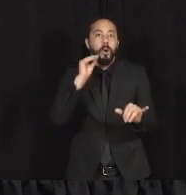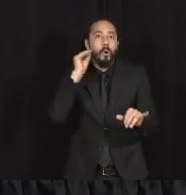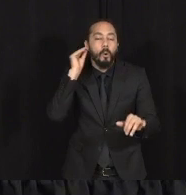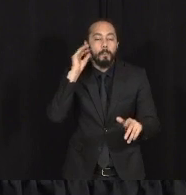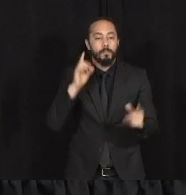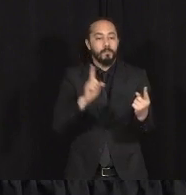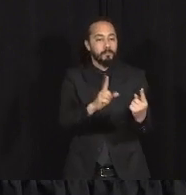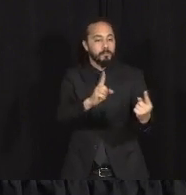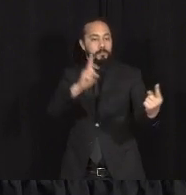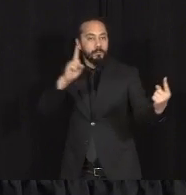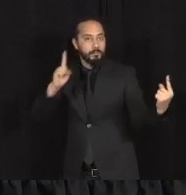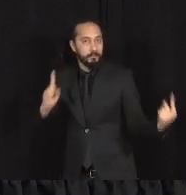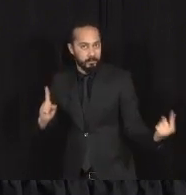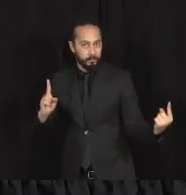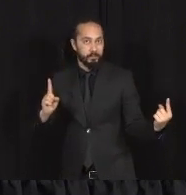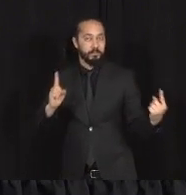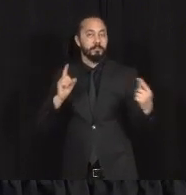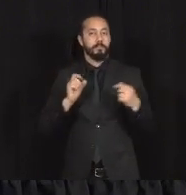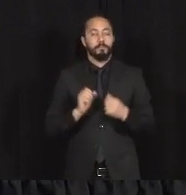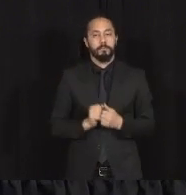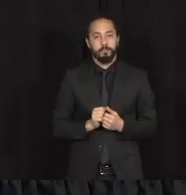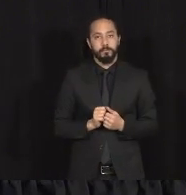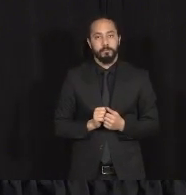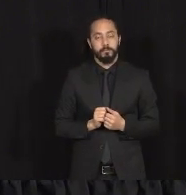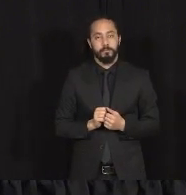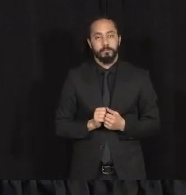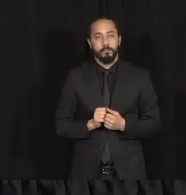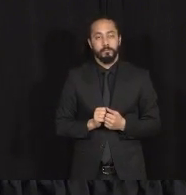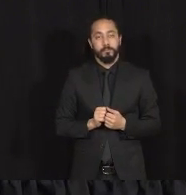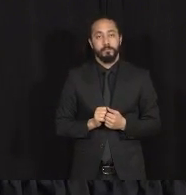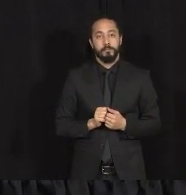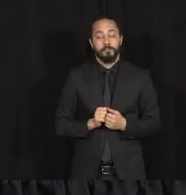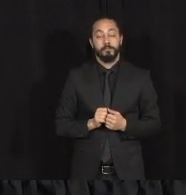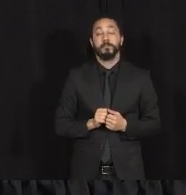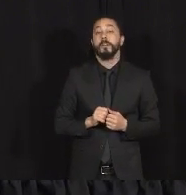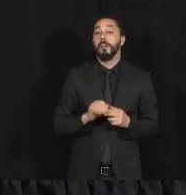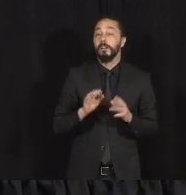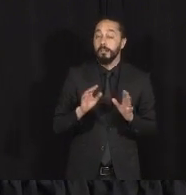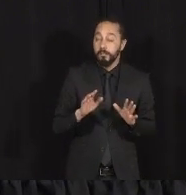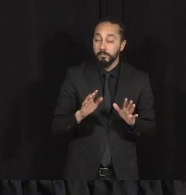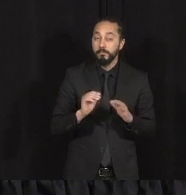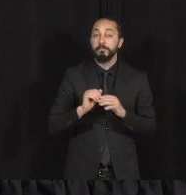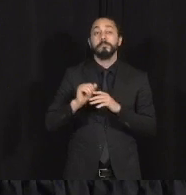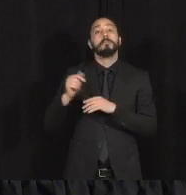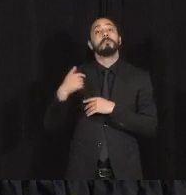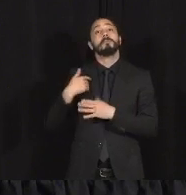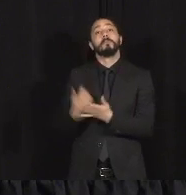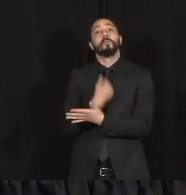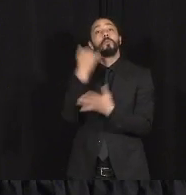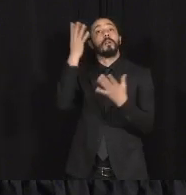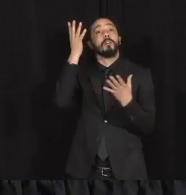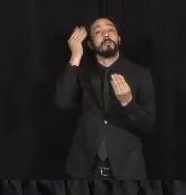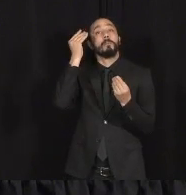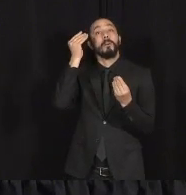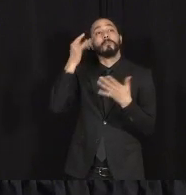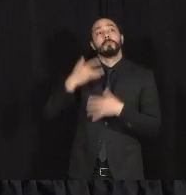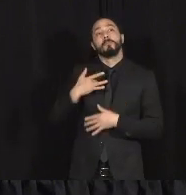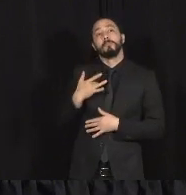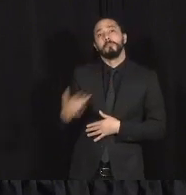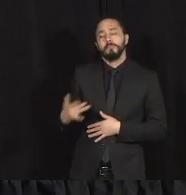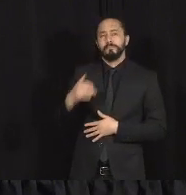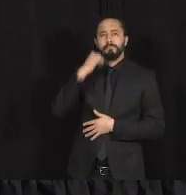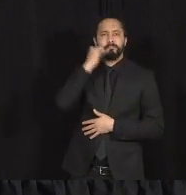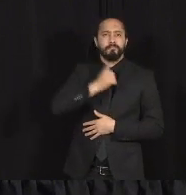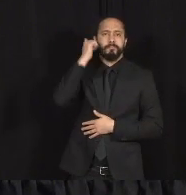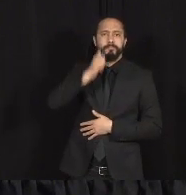Now, recognizing that we get new information about this virus and this outbreak on a daily basis, we will,